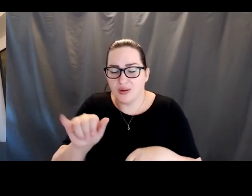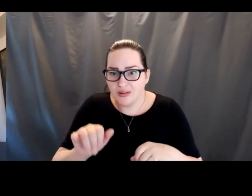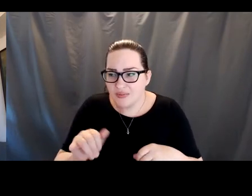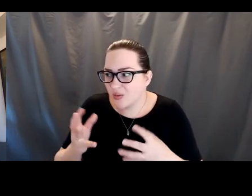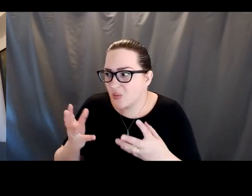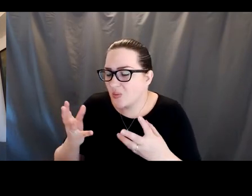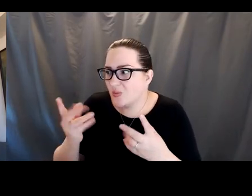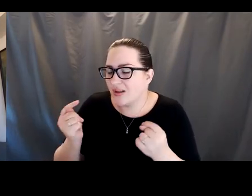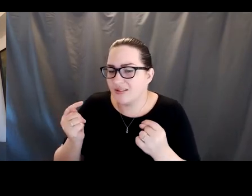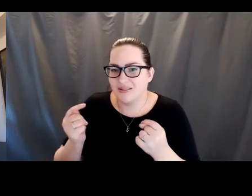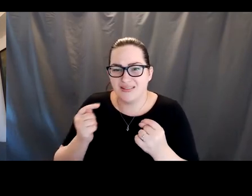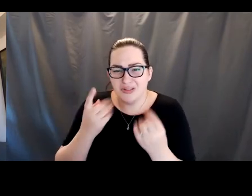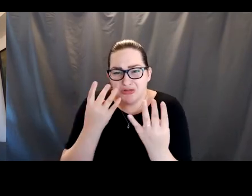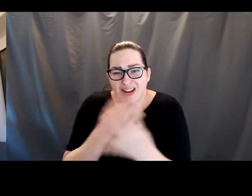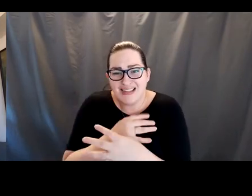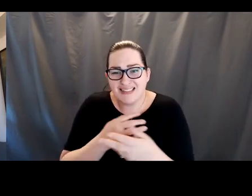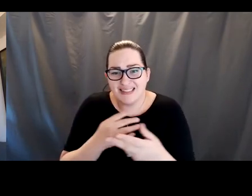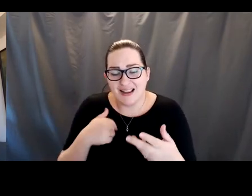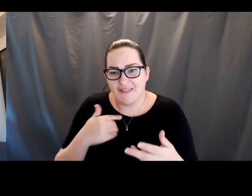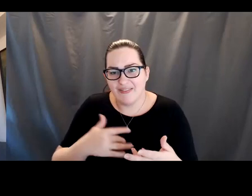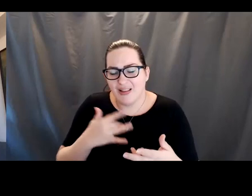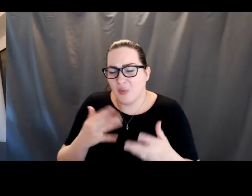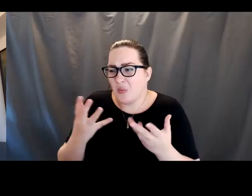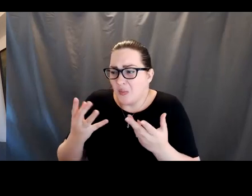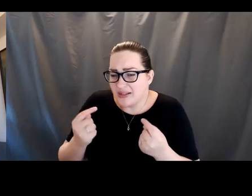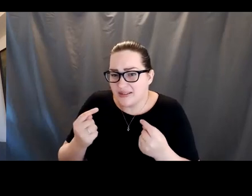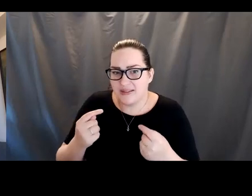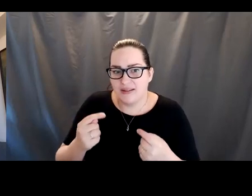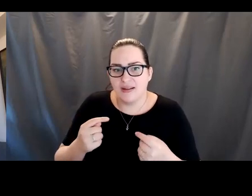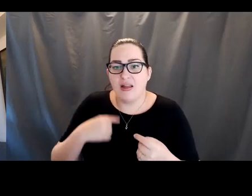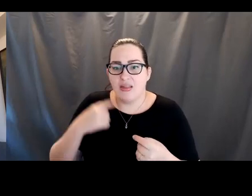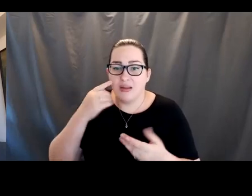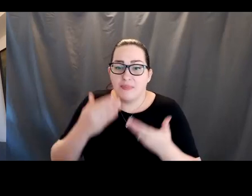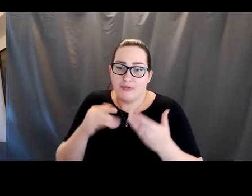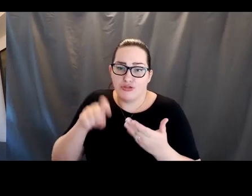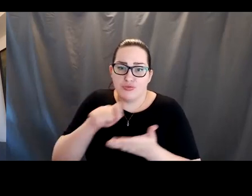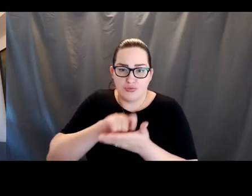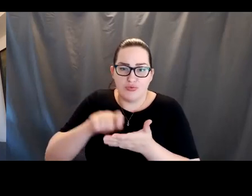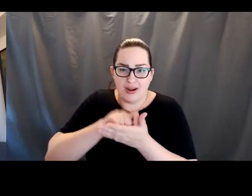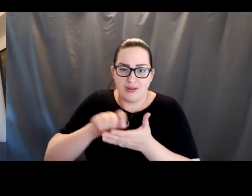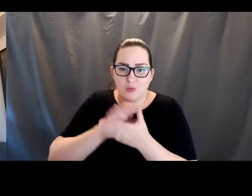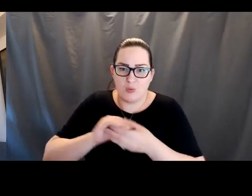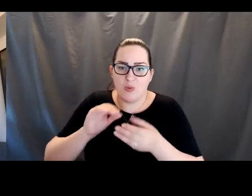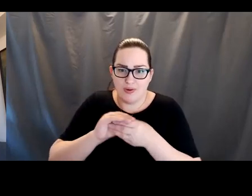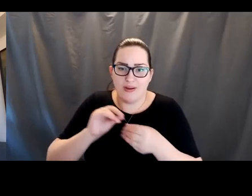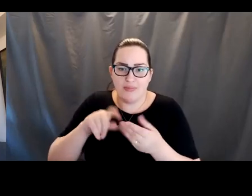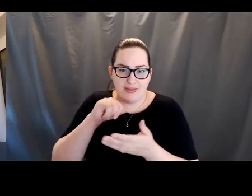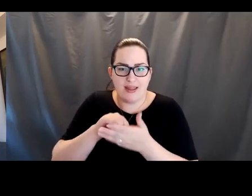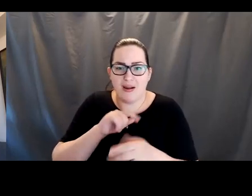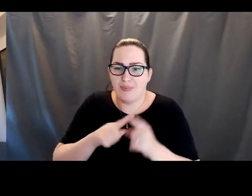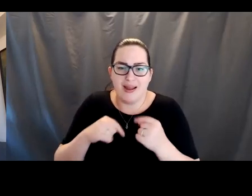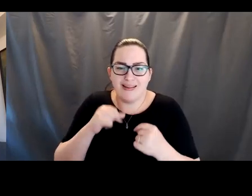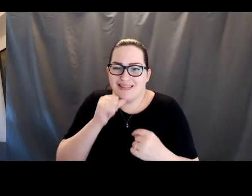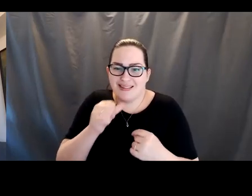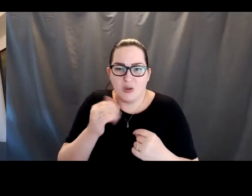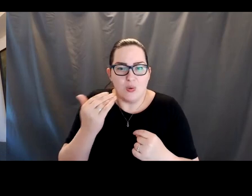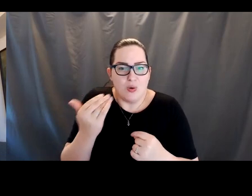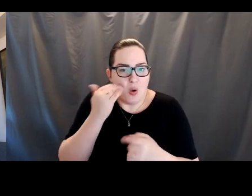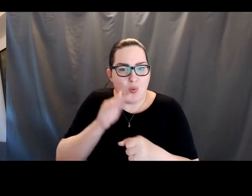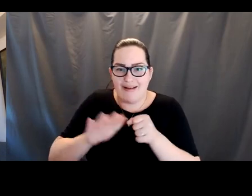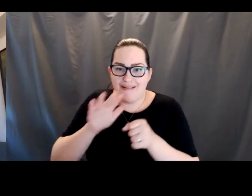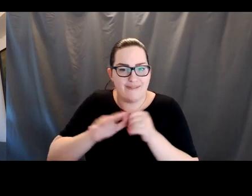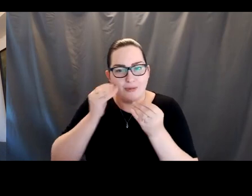blown away. And I thought, wow, I think maybe I should do a story on this, but I don't know enough about it. She didn't know enough